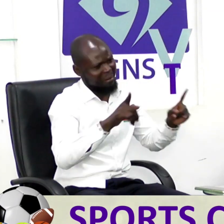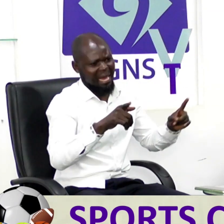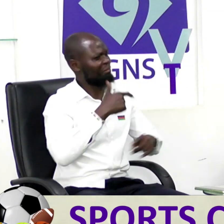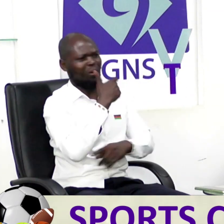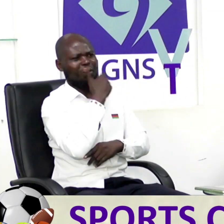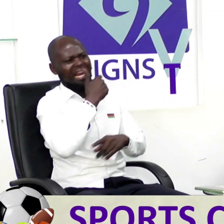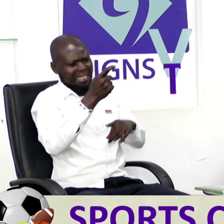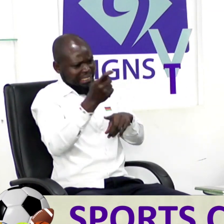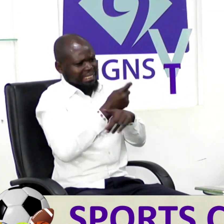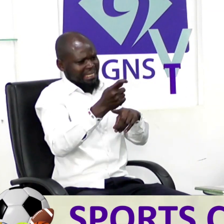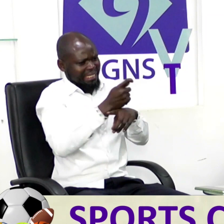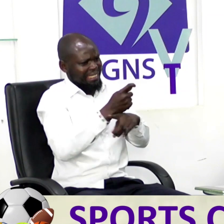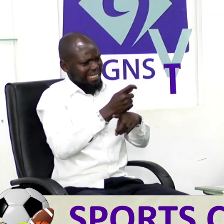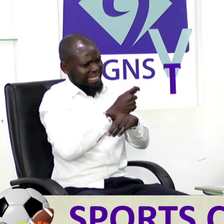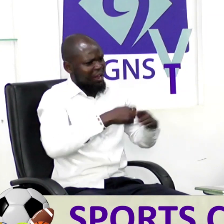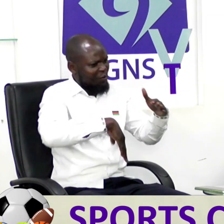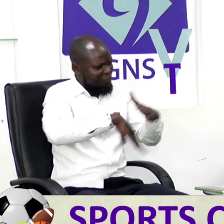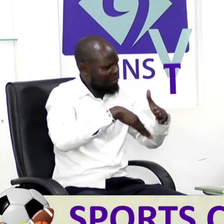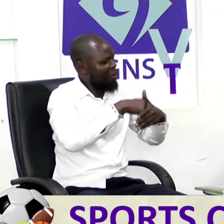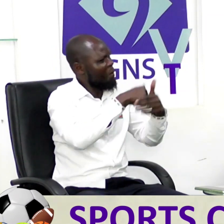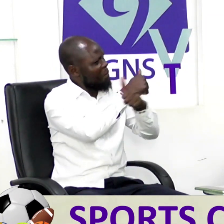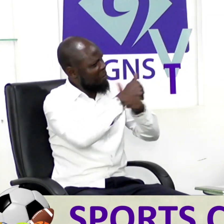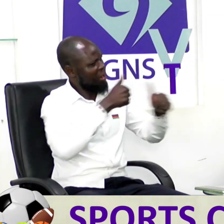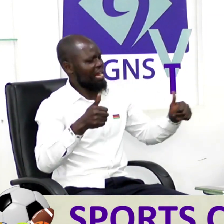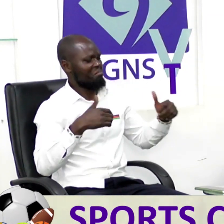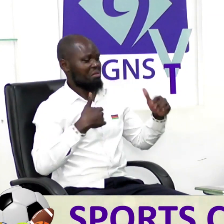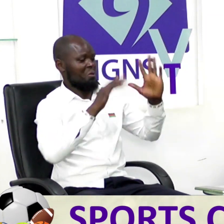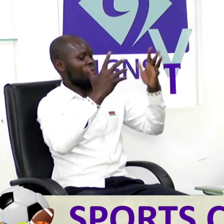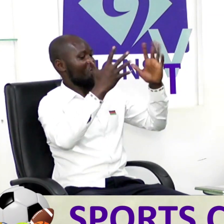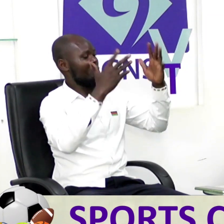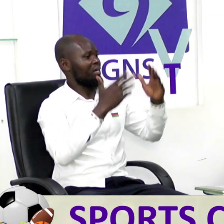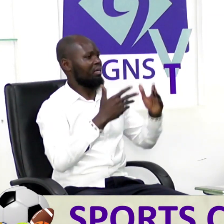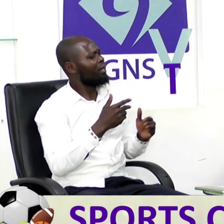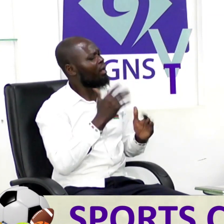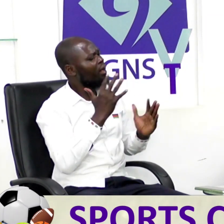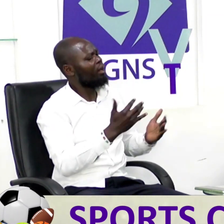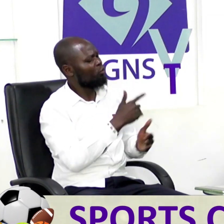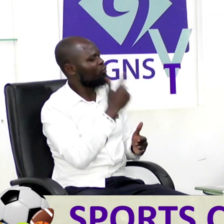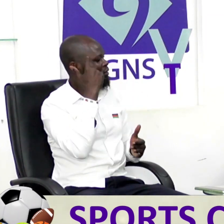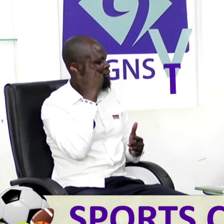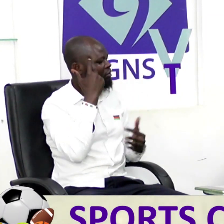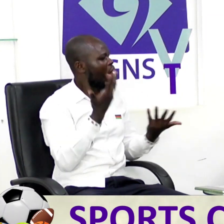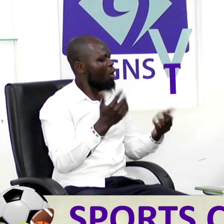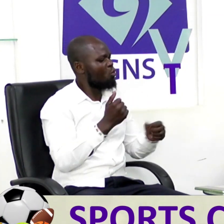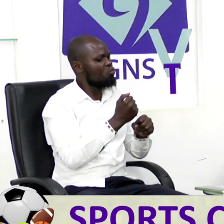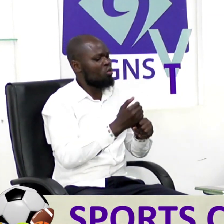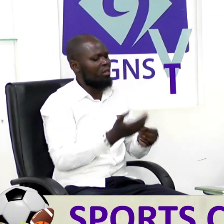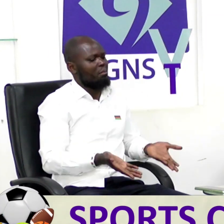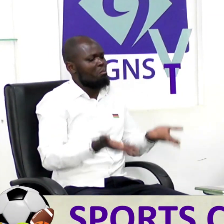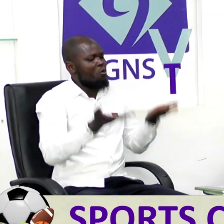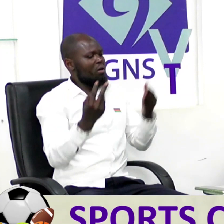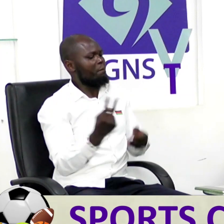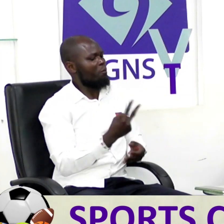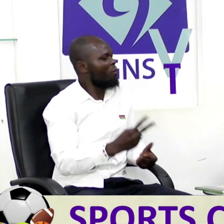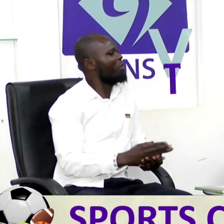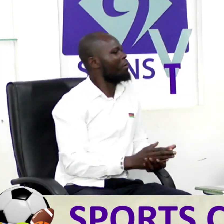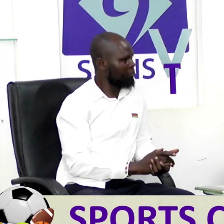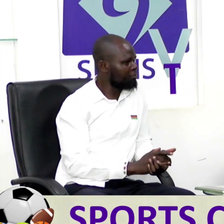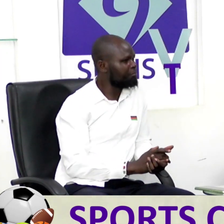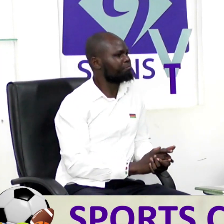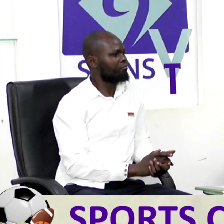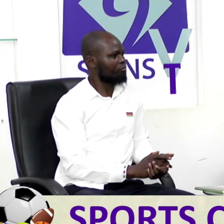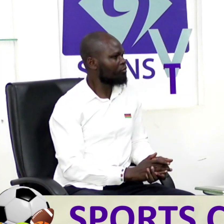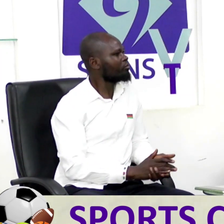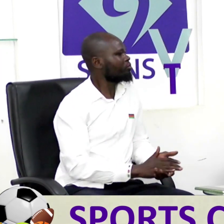they don't have really the motivation to continue with the FKF, or what do you think? Because they